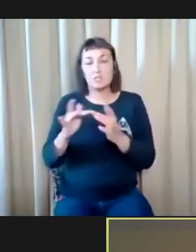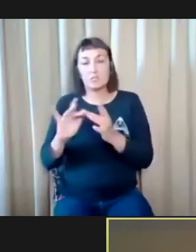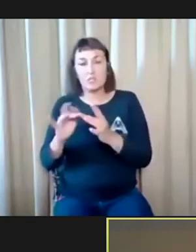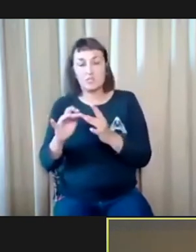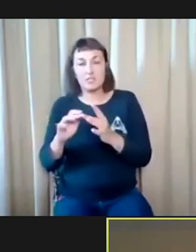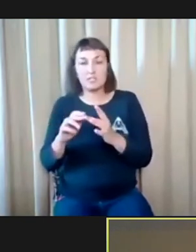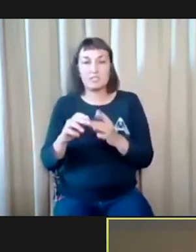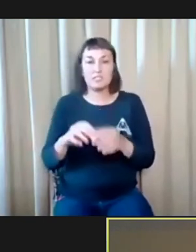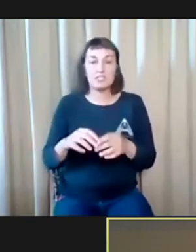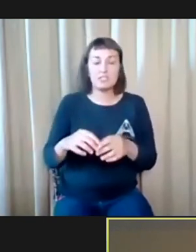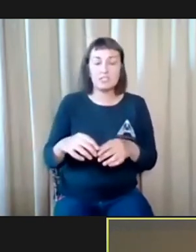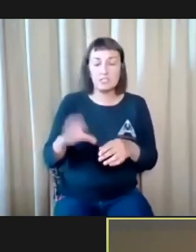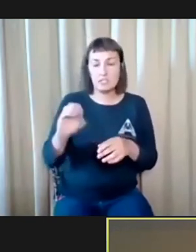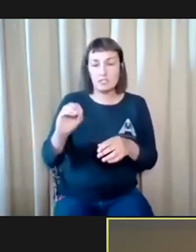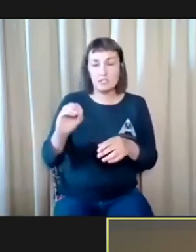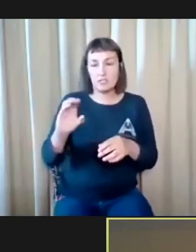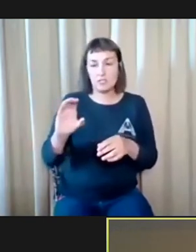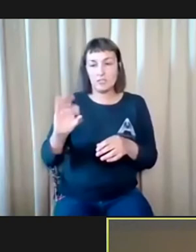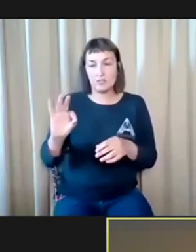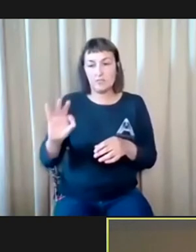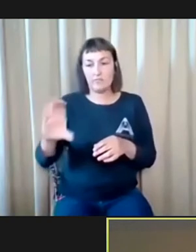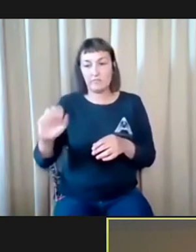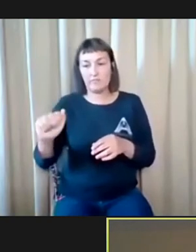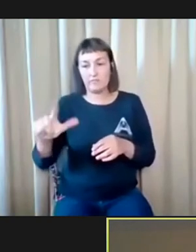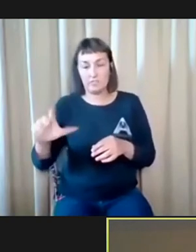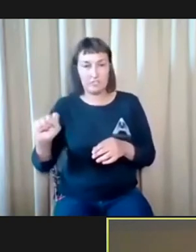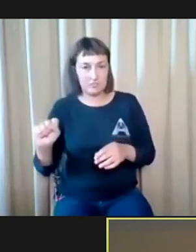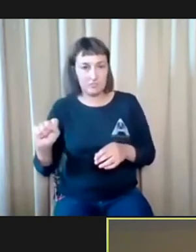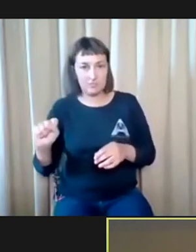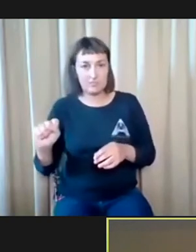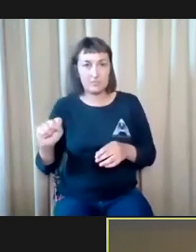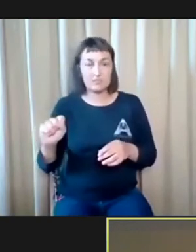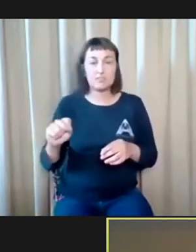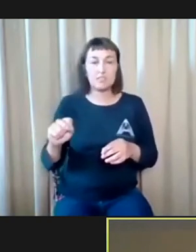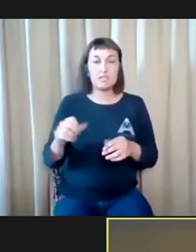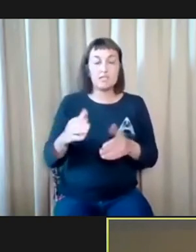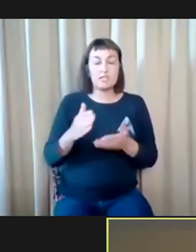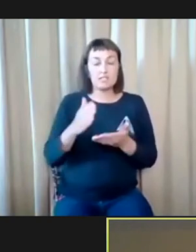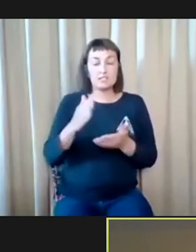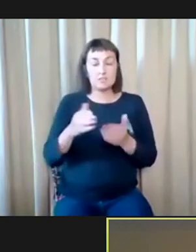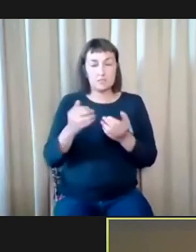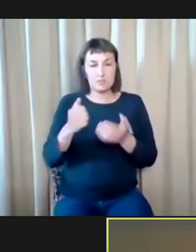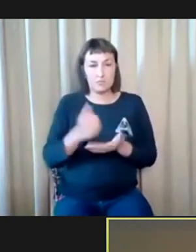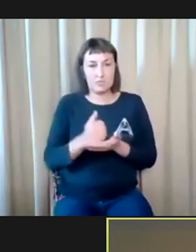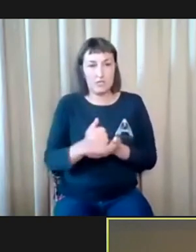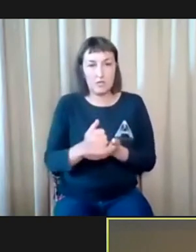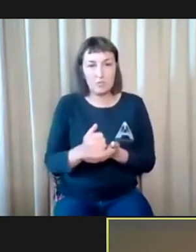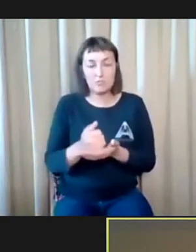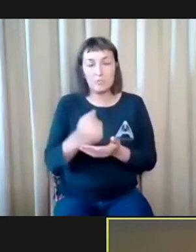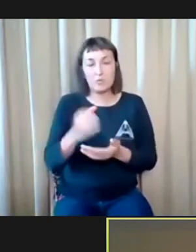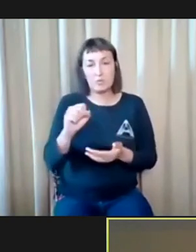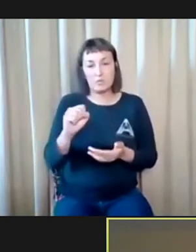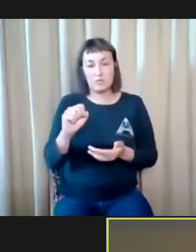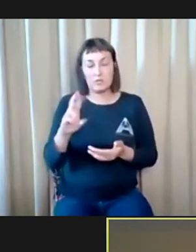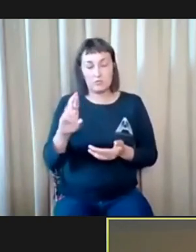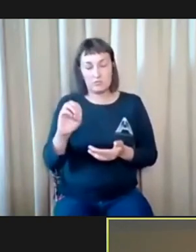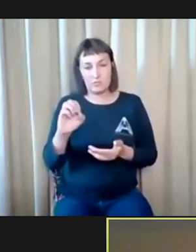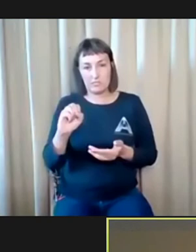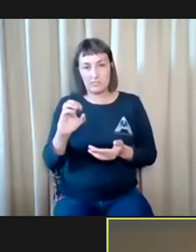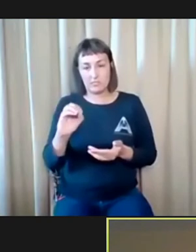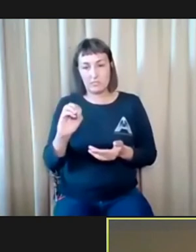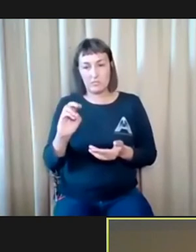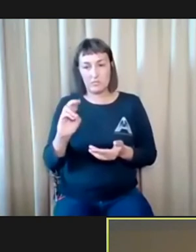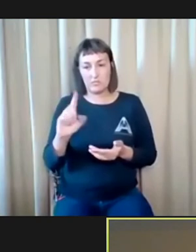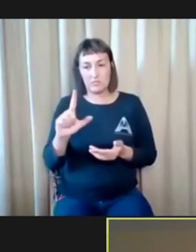about supporting a resolution, for example. That's what this group of amazing advocates in